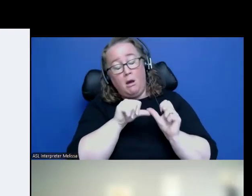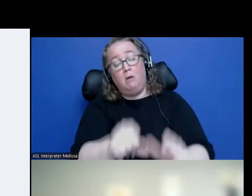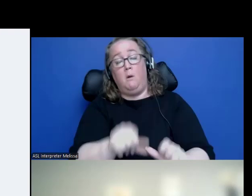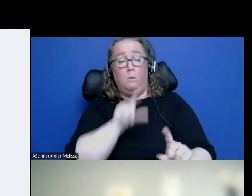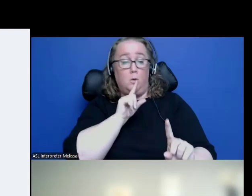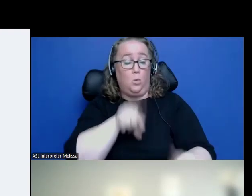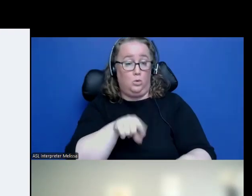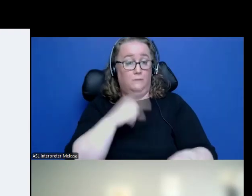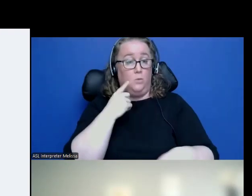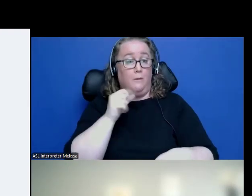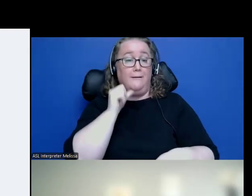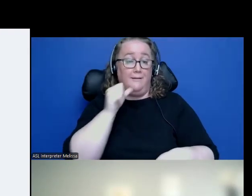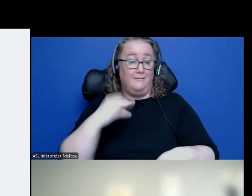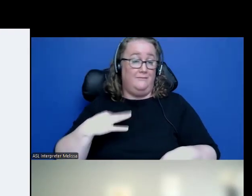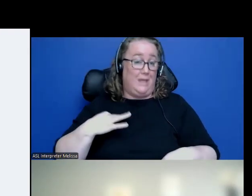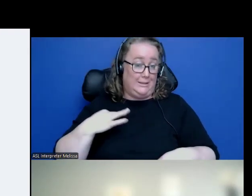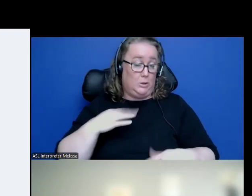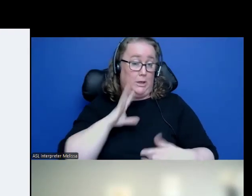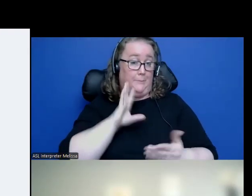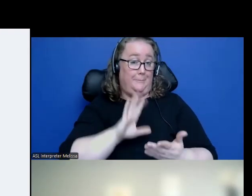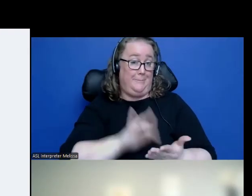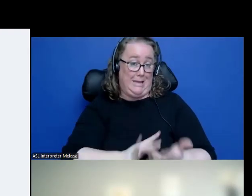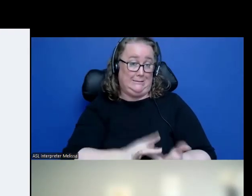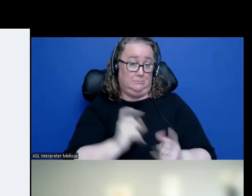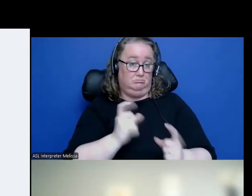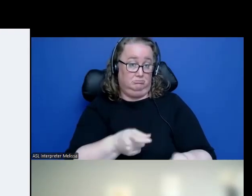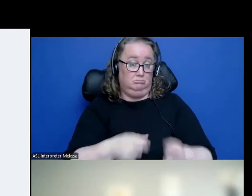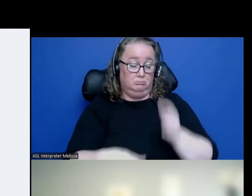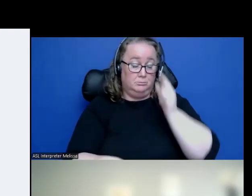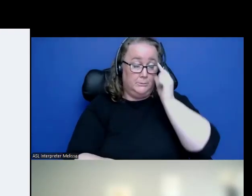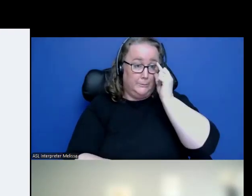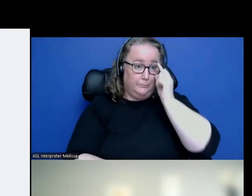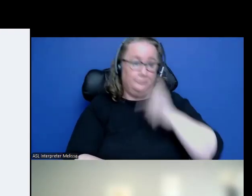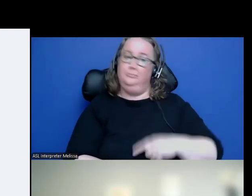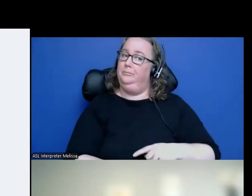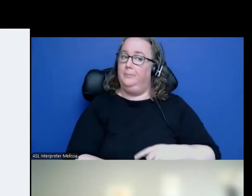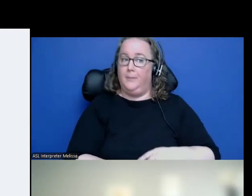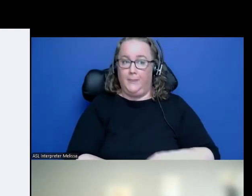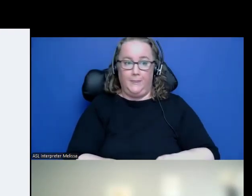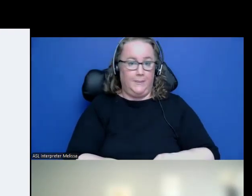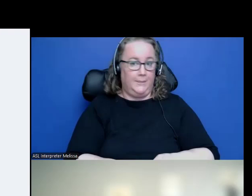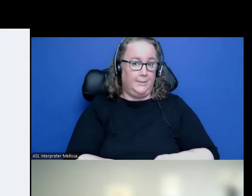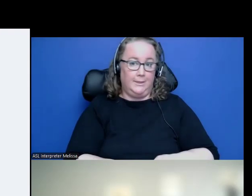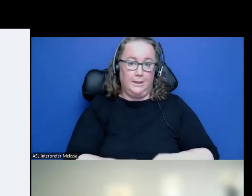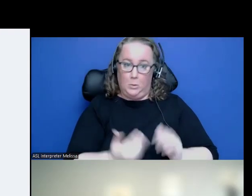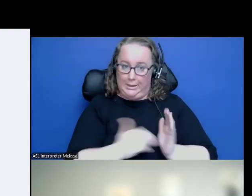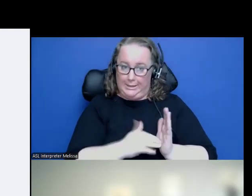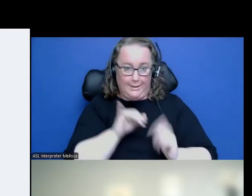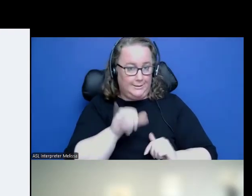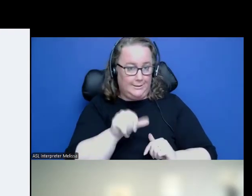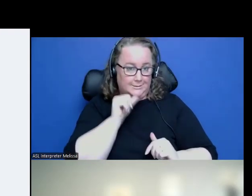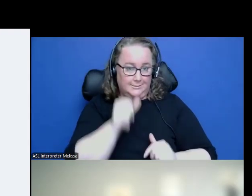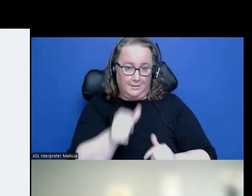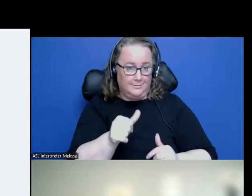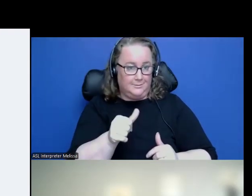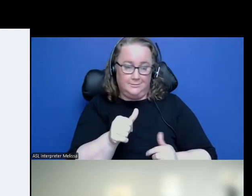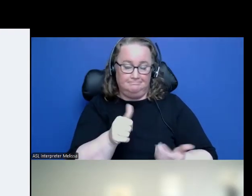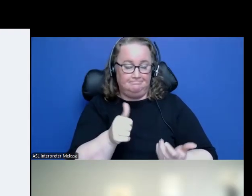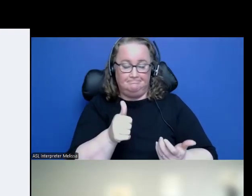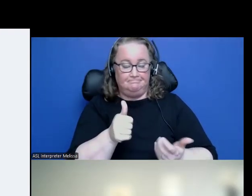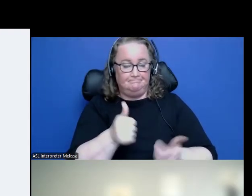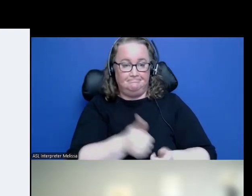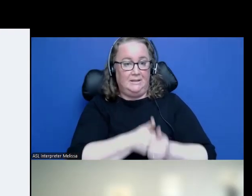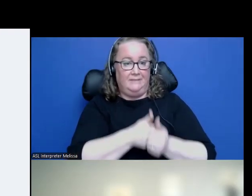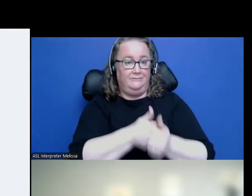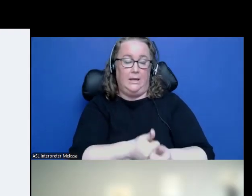for involuntary medication. That is not in keeping with the spirit or the